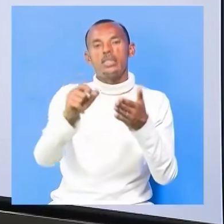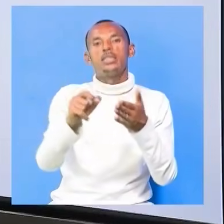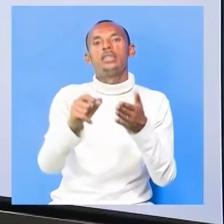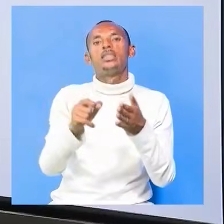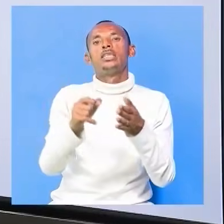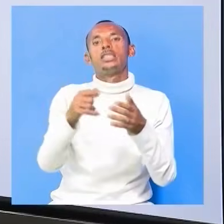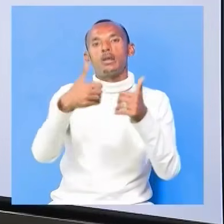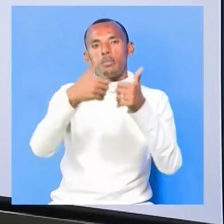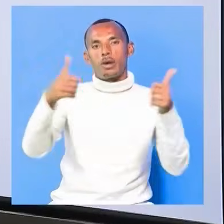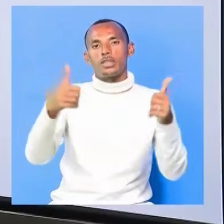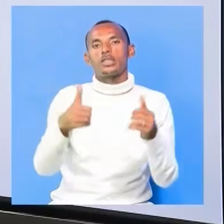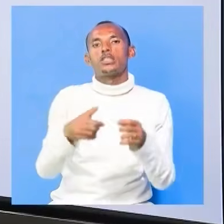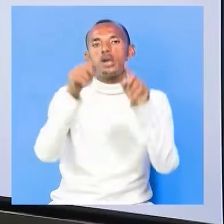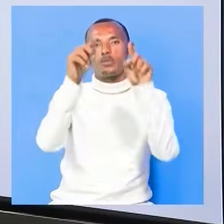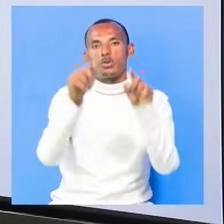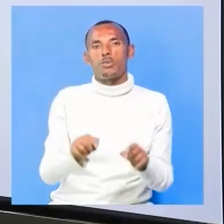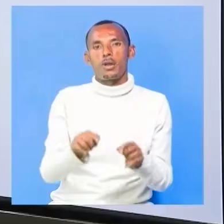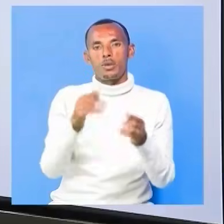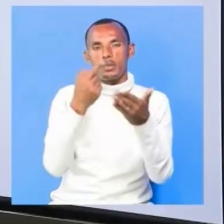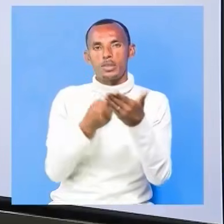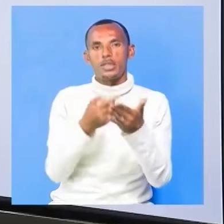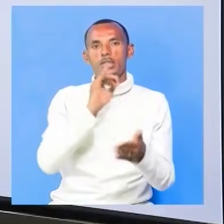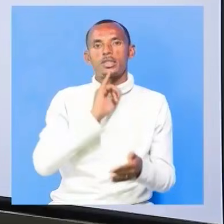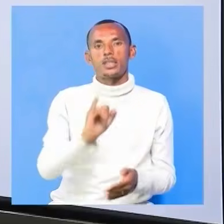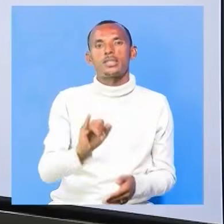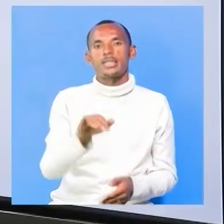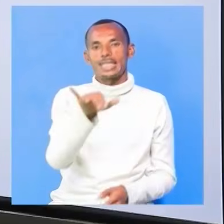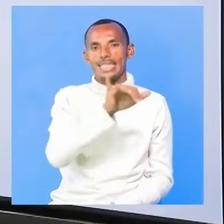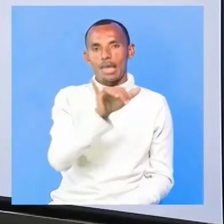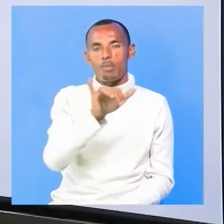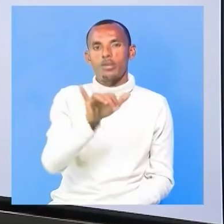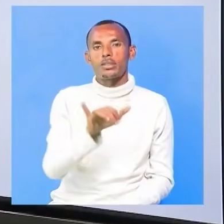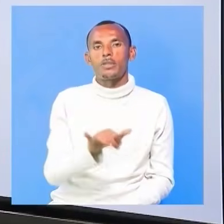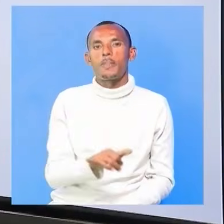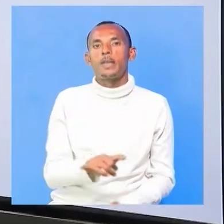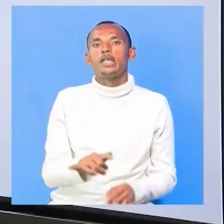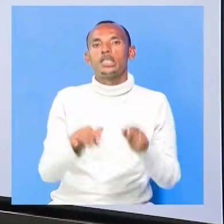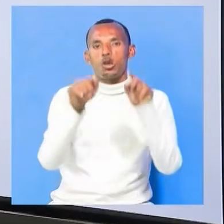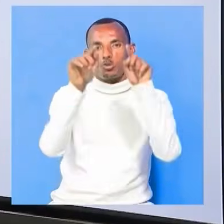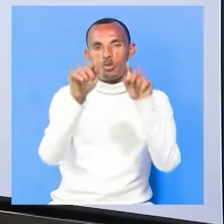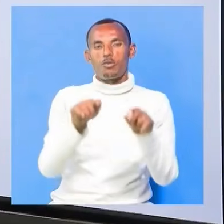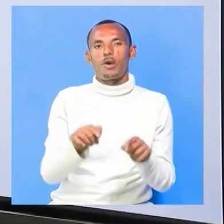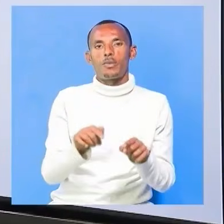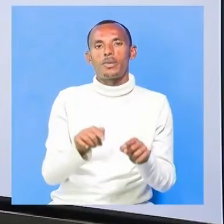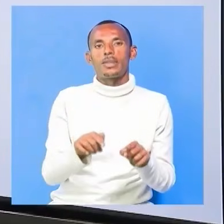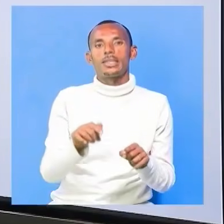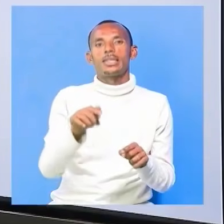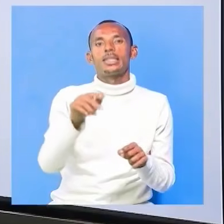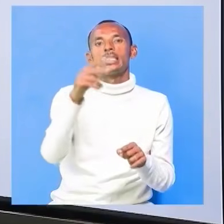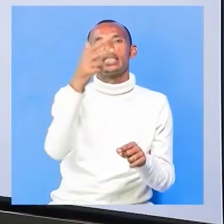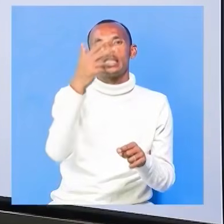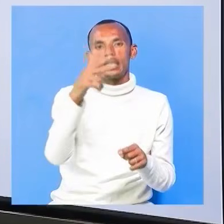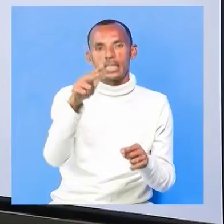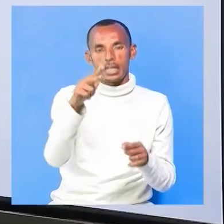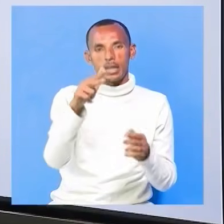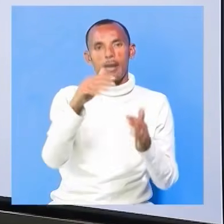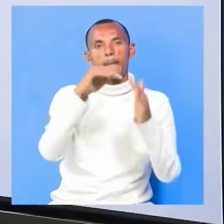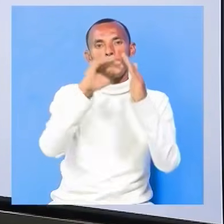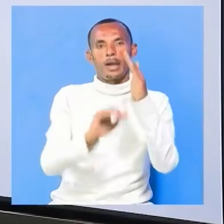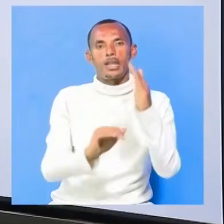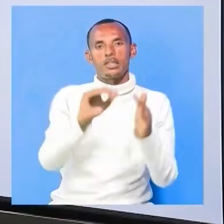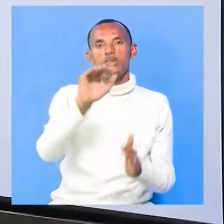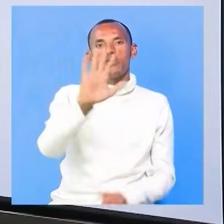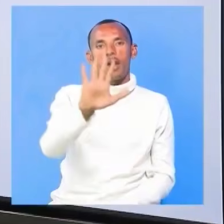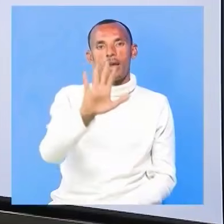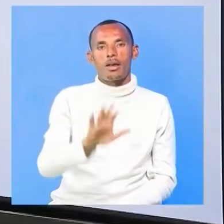the absolute value. So this is the same as the absolute value of 13 minus